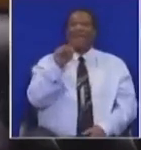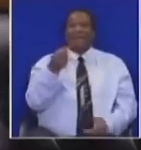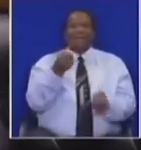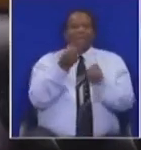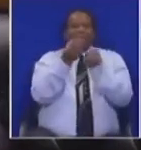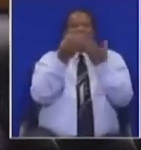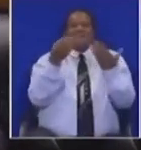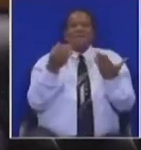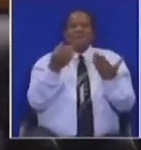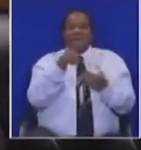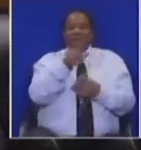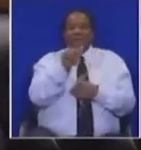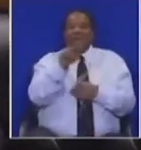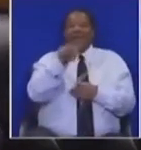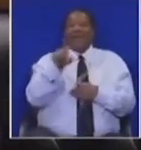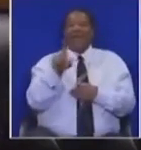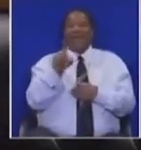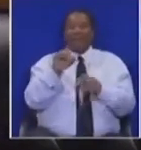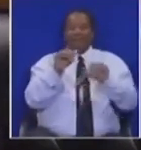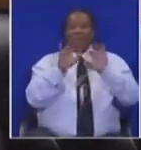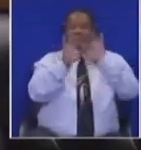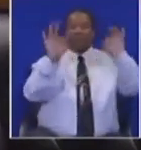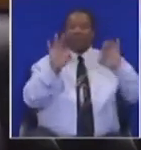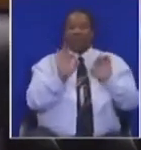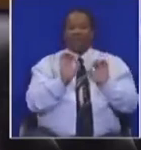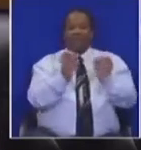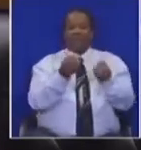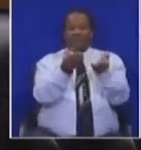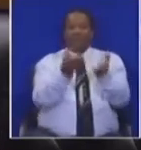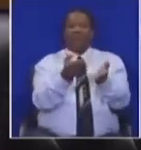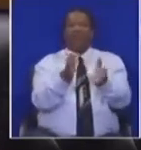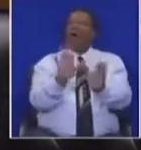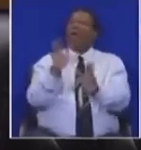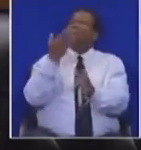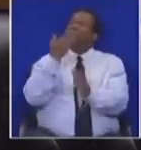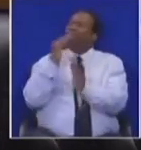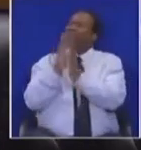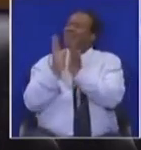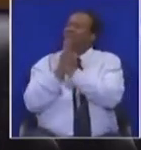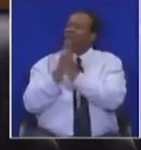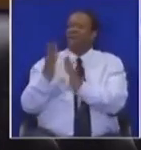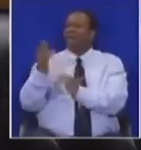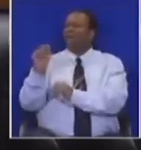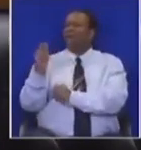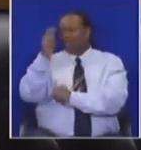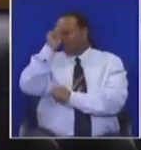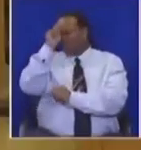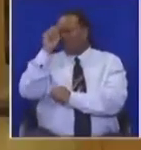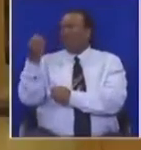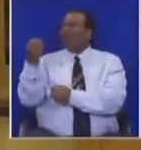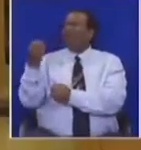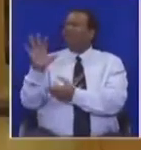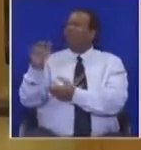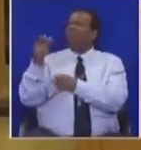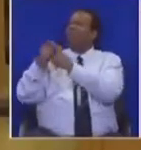them. No. No, don't musungungfunza mazi mfanakithi.